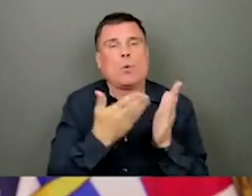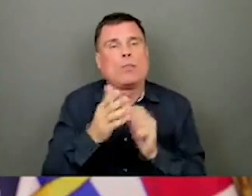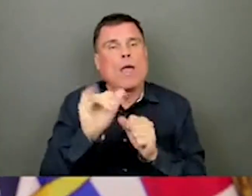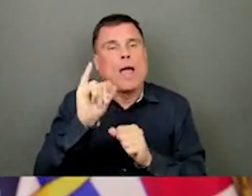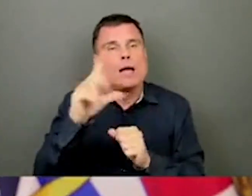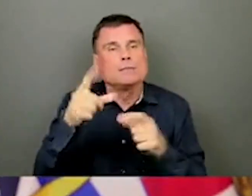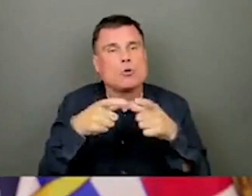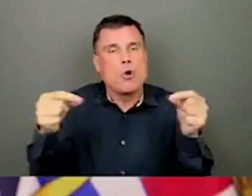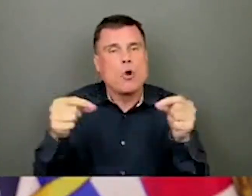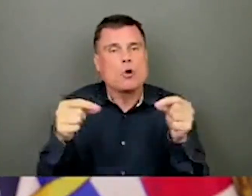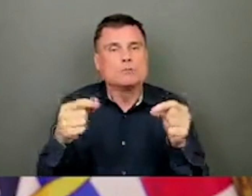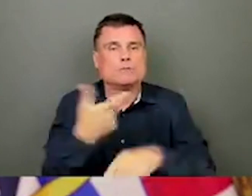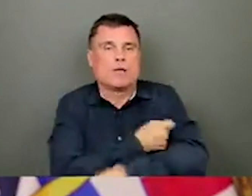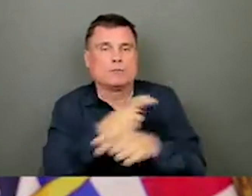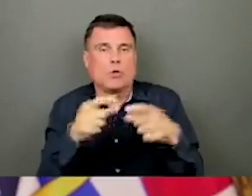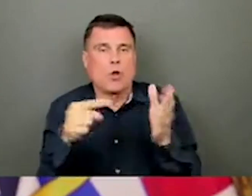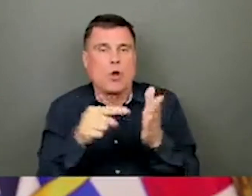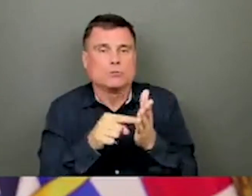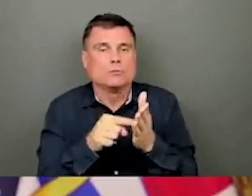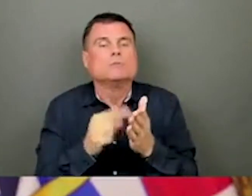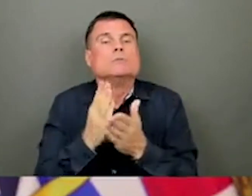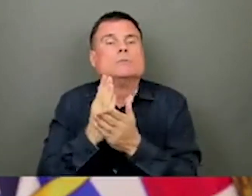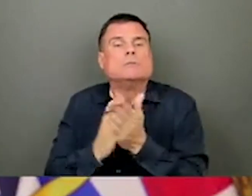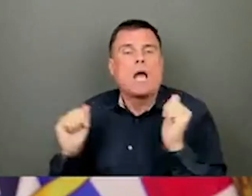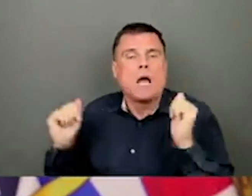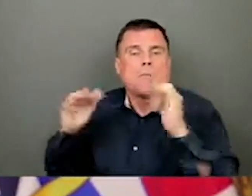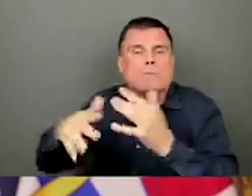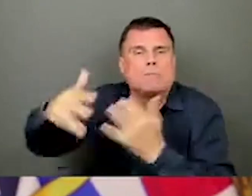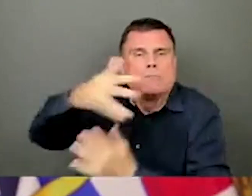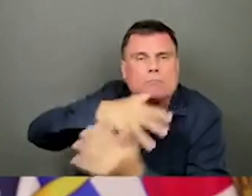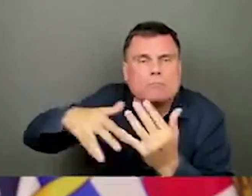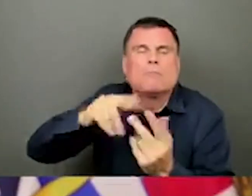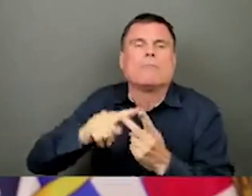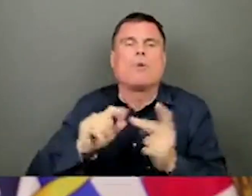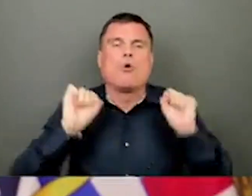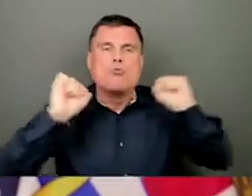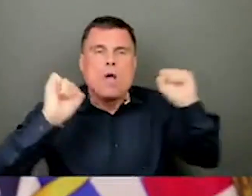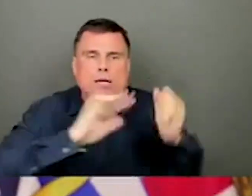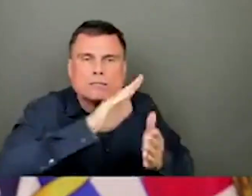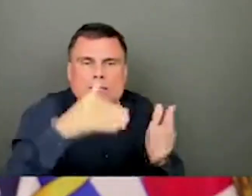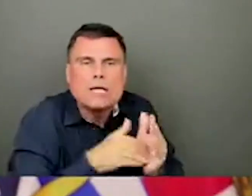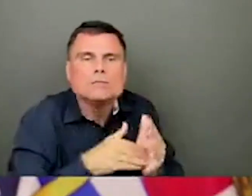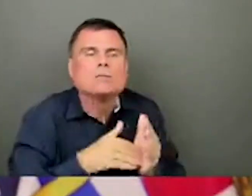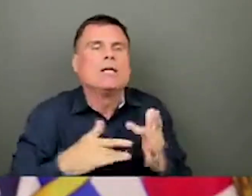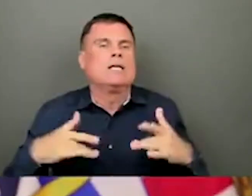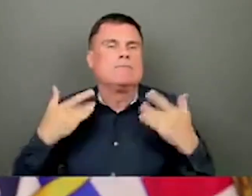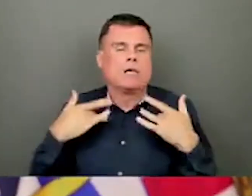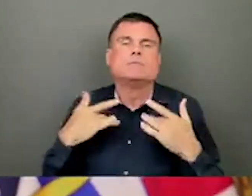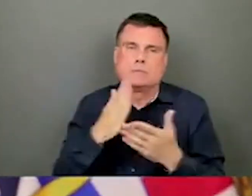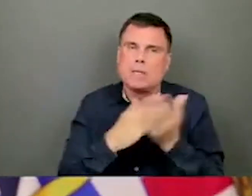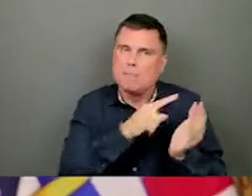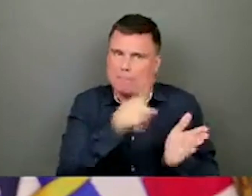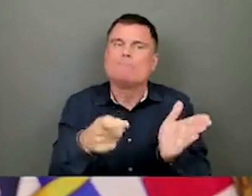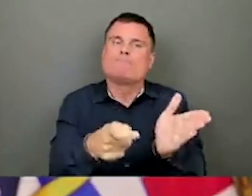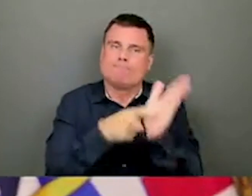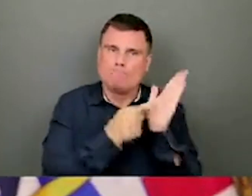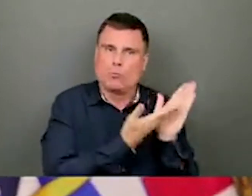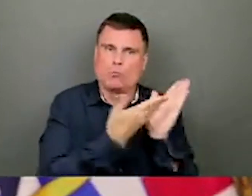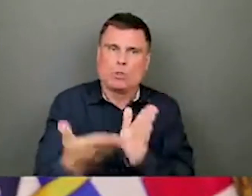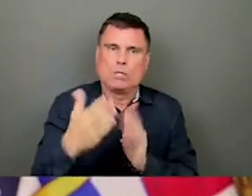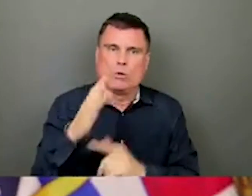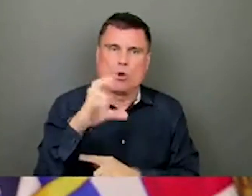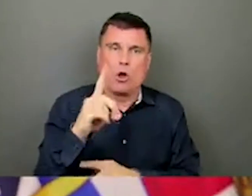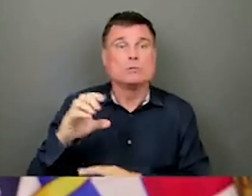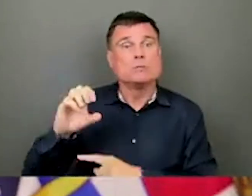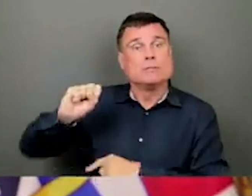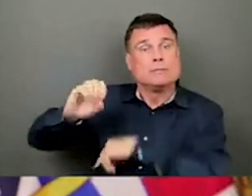social, recreational, and discretionary events and businesses throughout the province. As of September 13th,